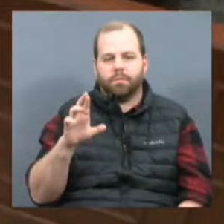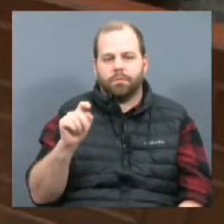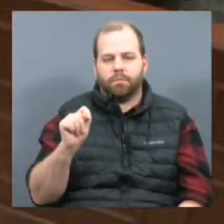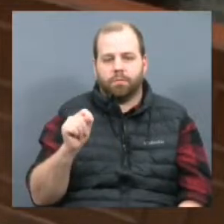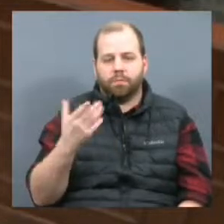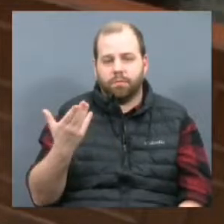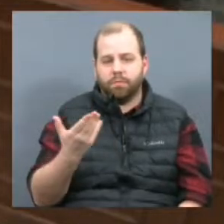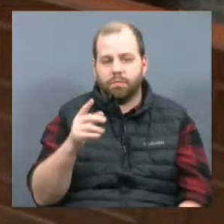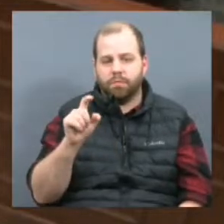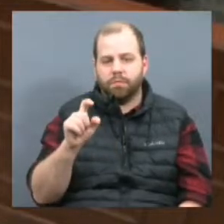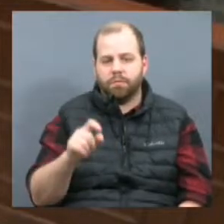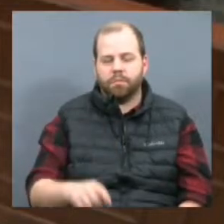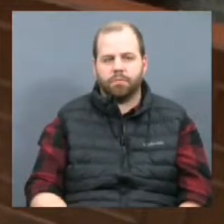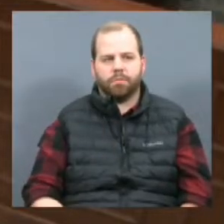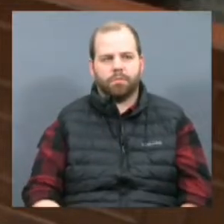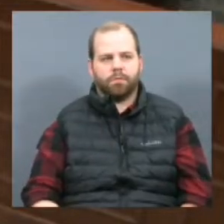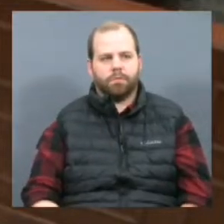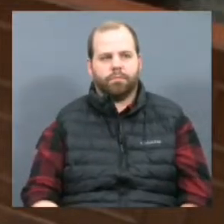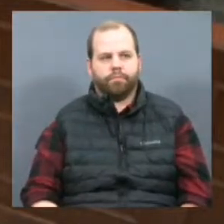please.